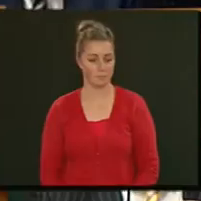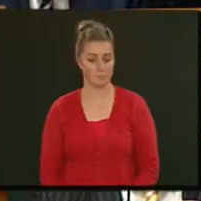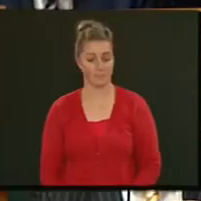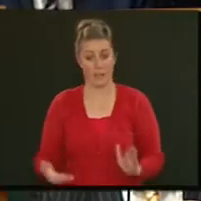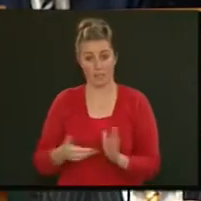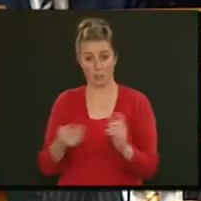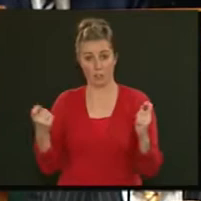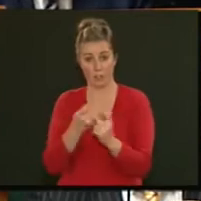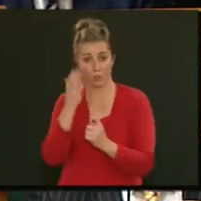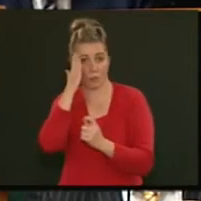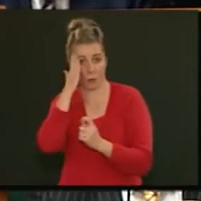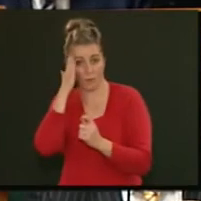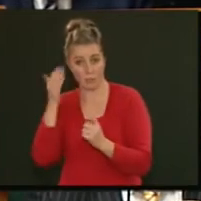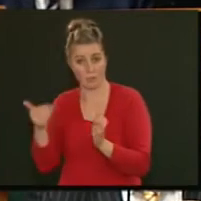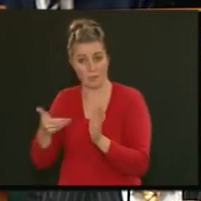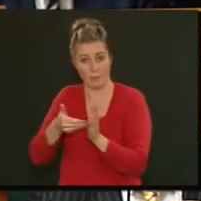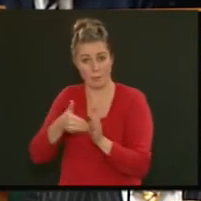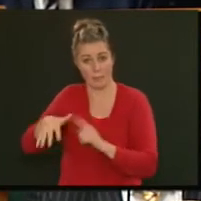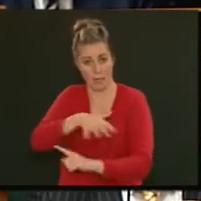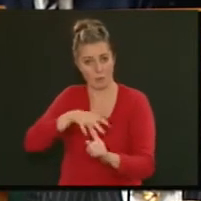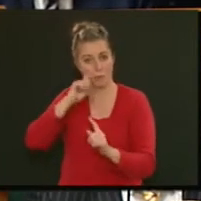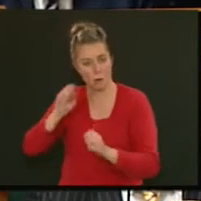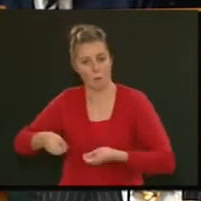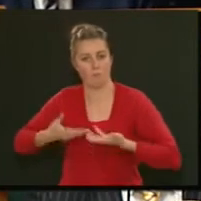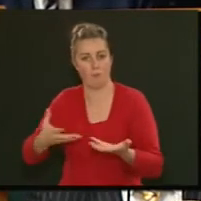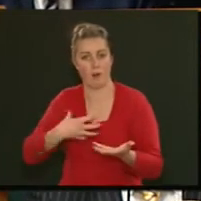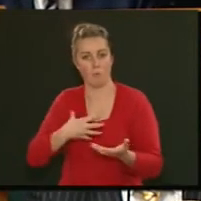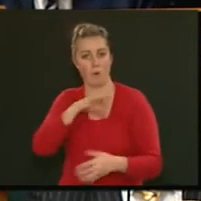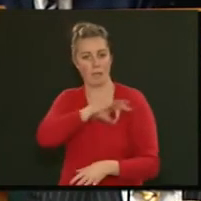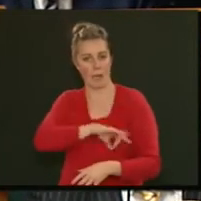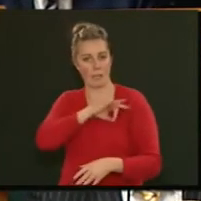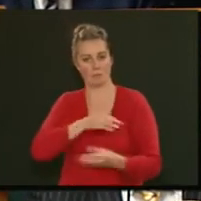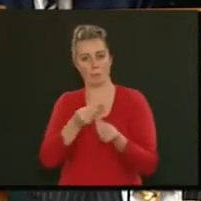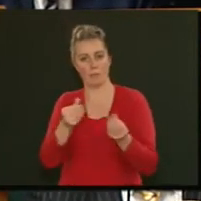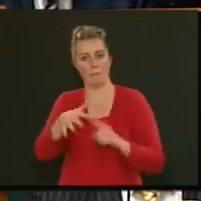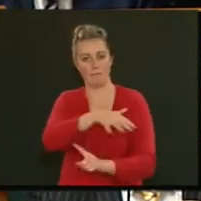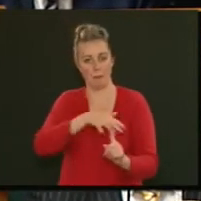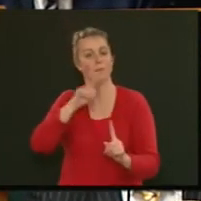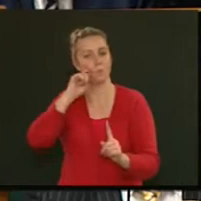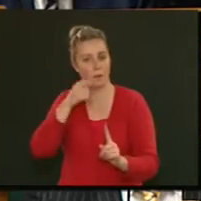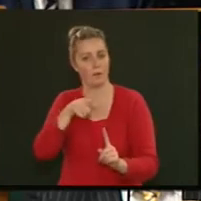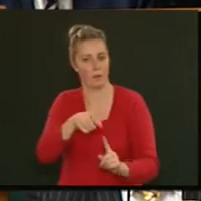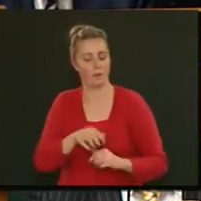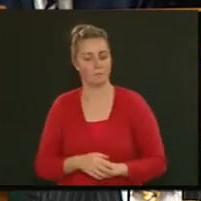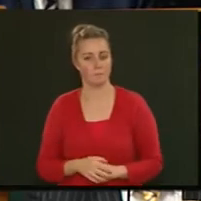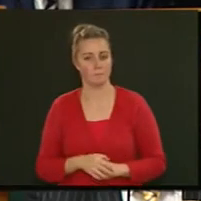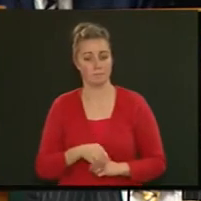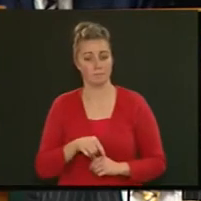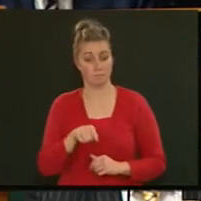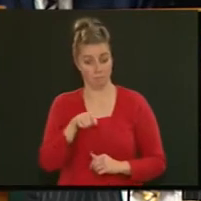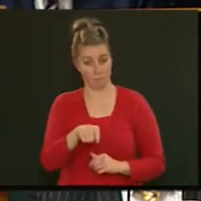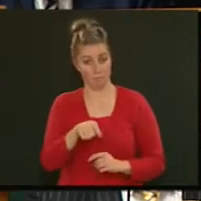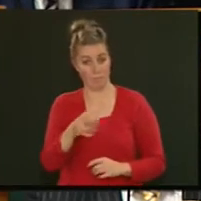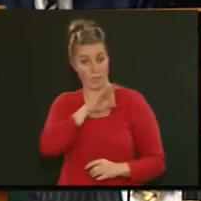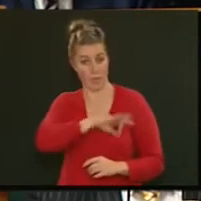changes to the accommodation supplement areas will provide further gains for some families. These, Mr Speaker, are